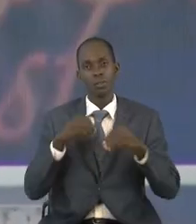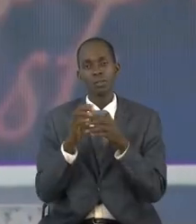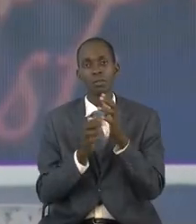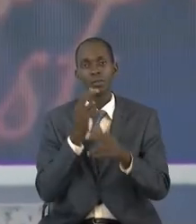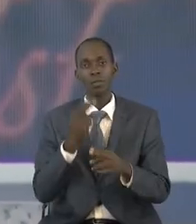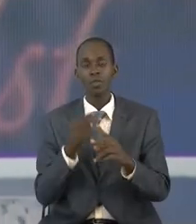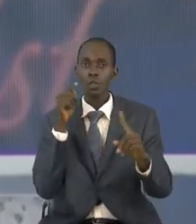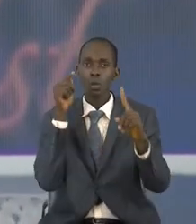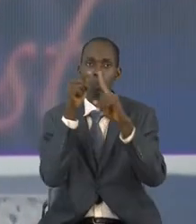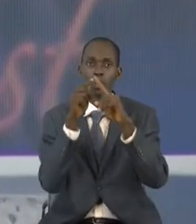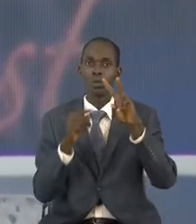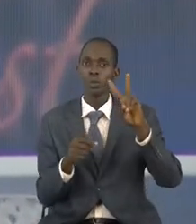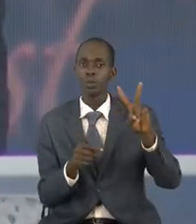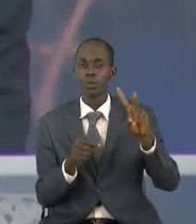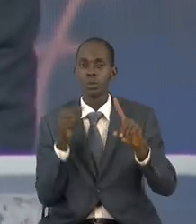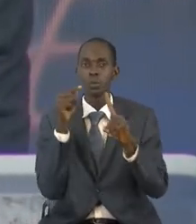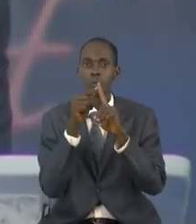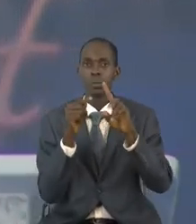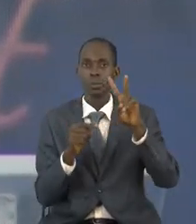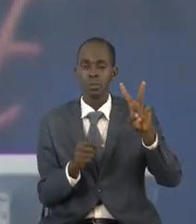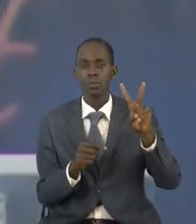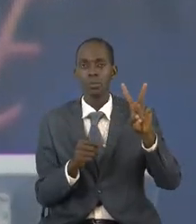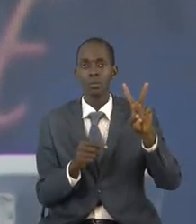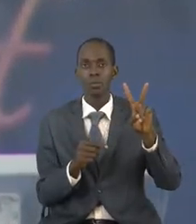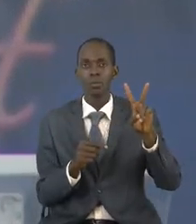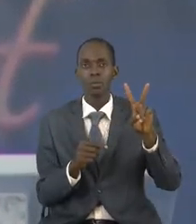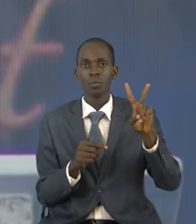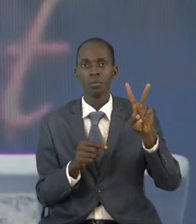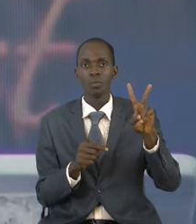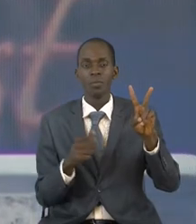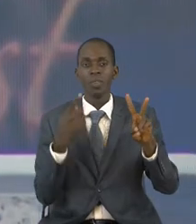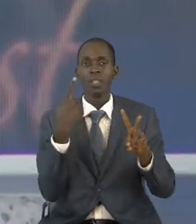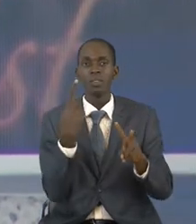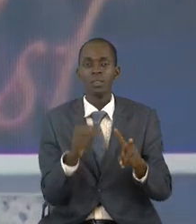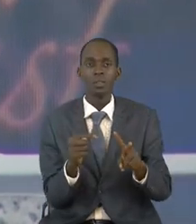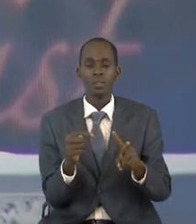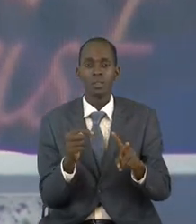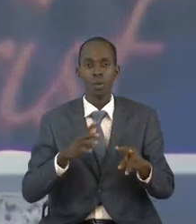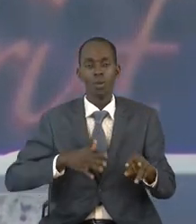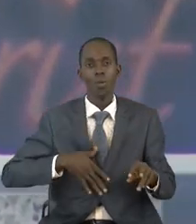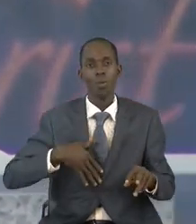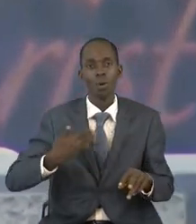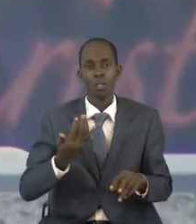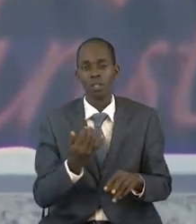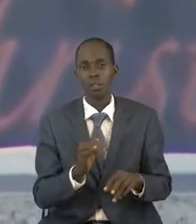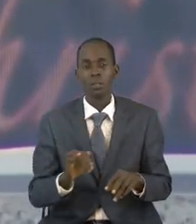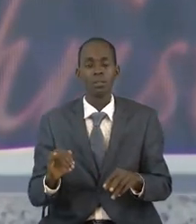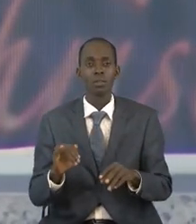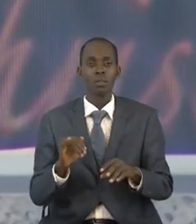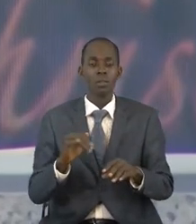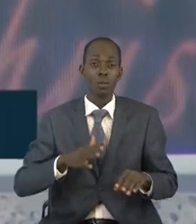now. Point number two, we're looking at the deliberate walk of true